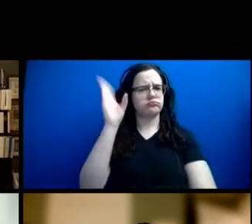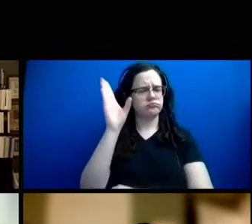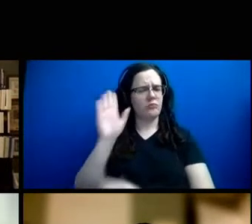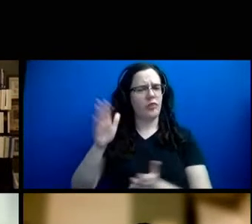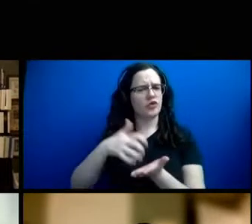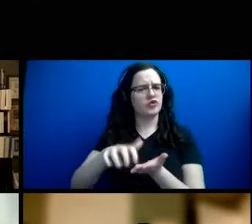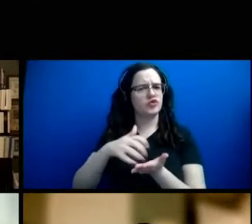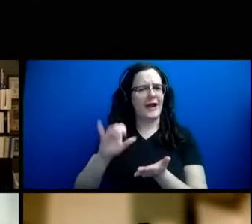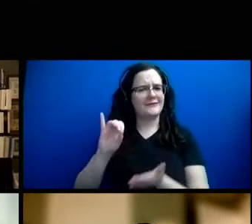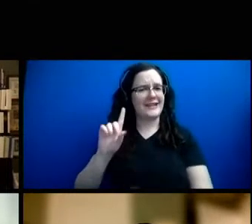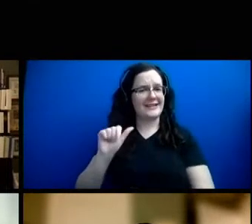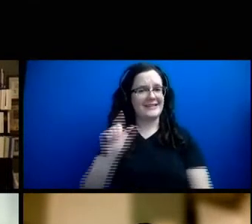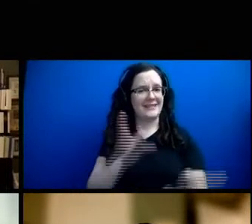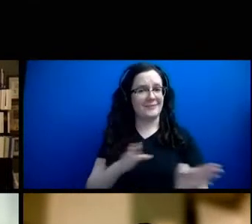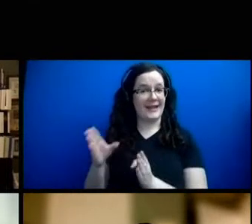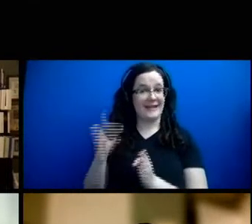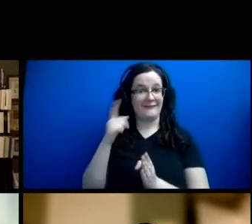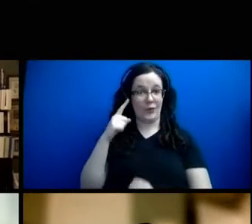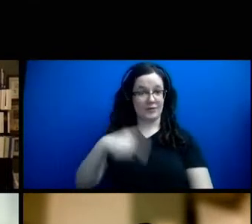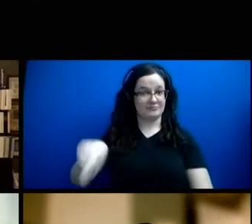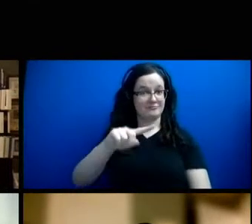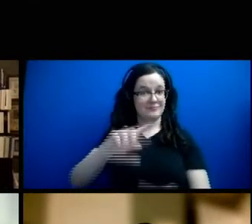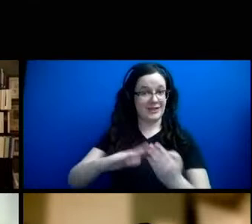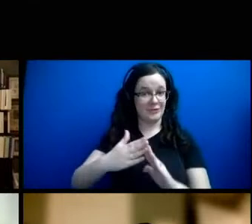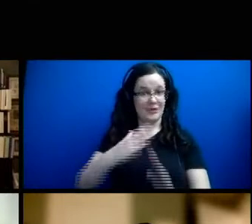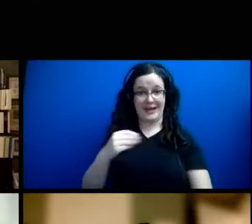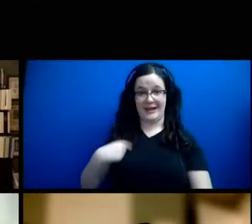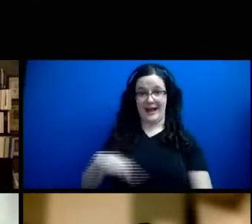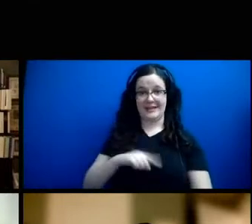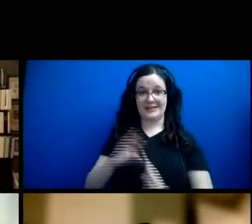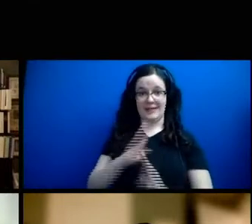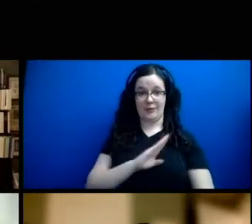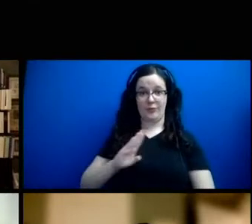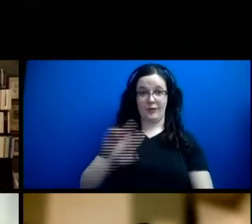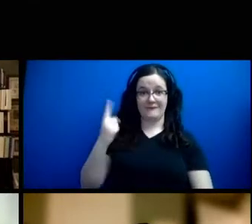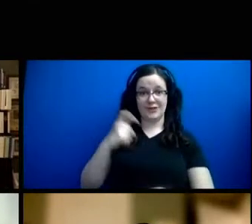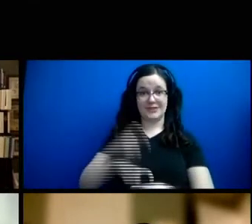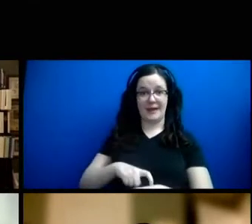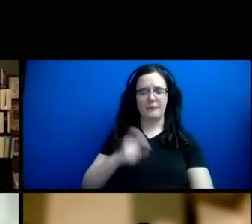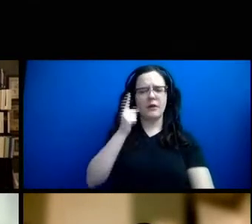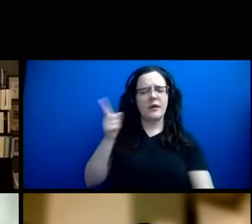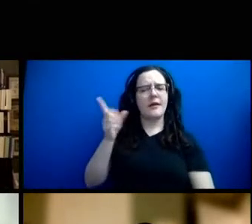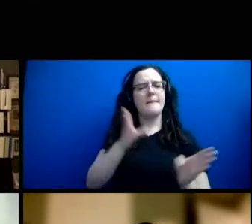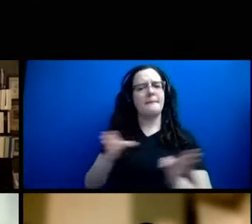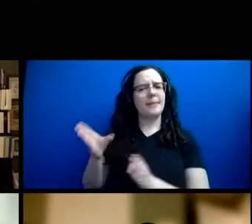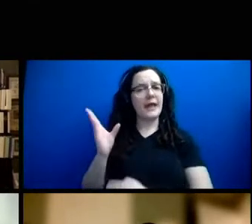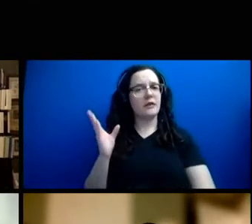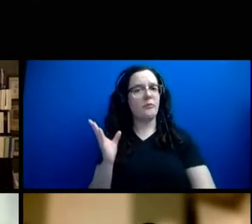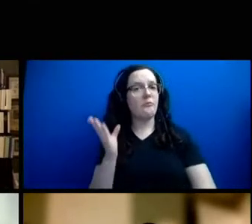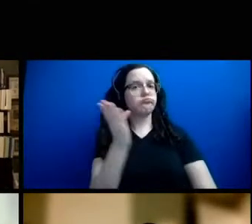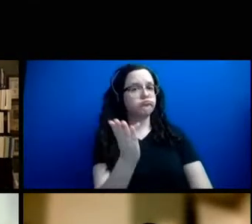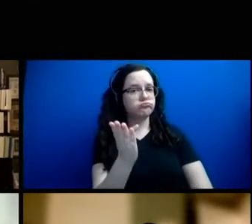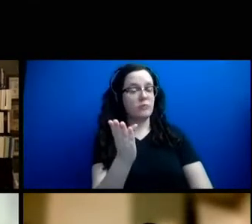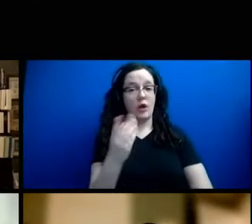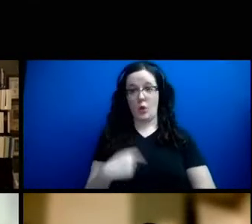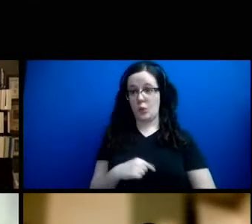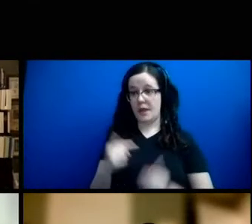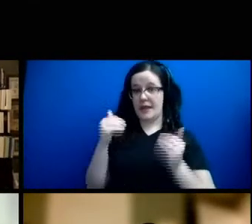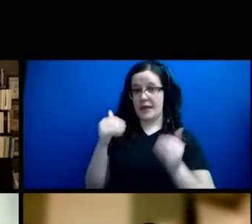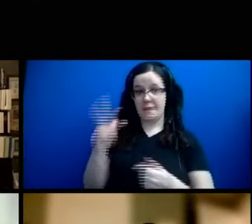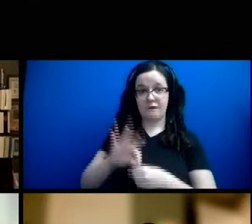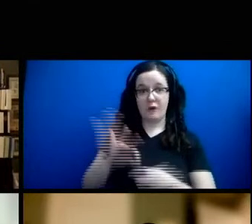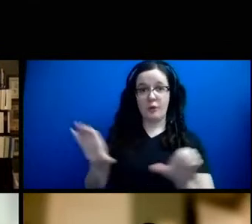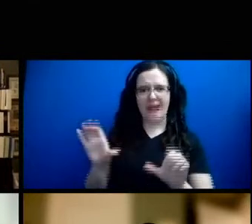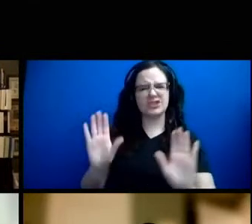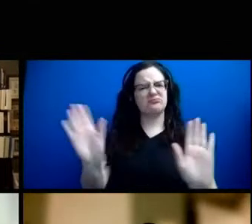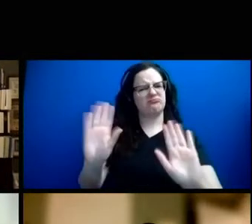board for the first time. Now, the board won't be taking any action on the plan tonight. Instead, we hope that